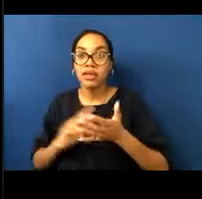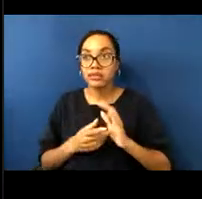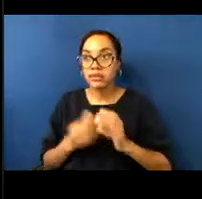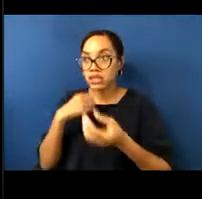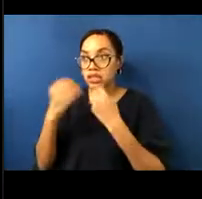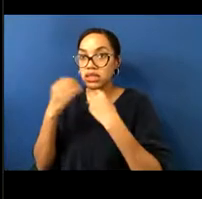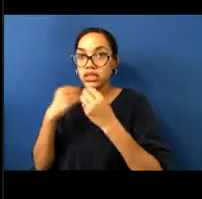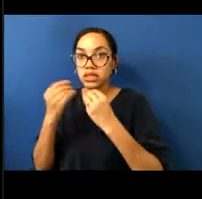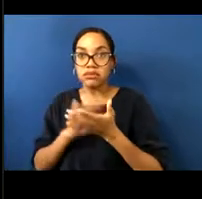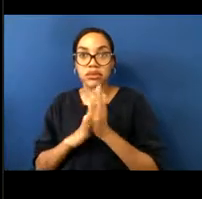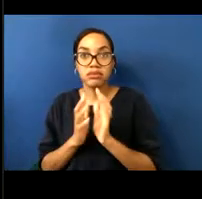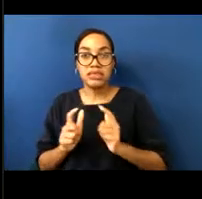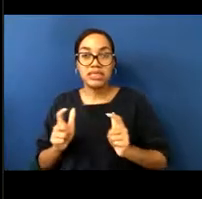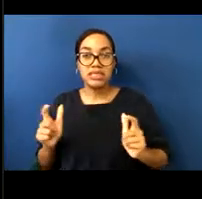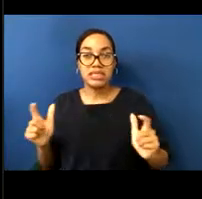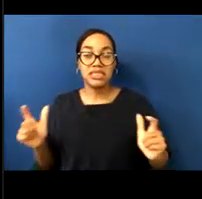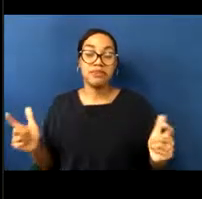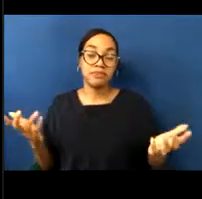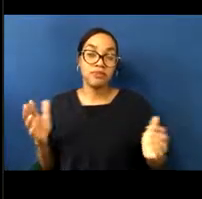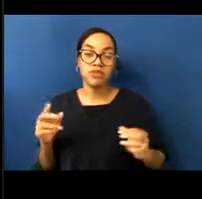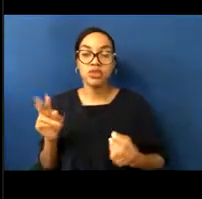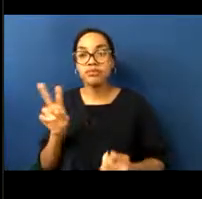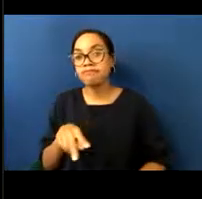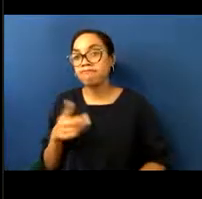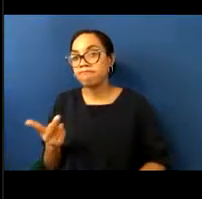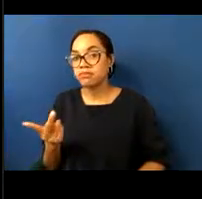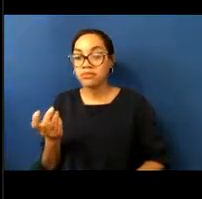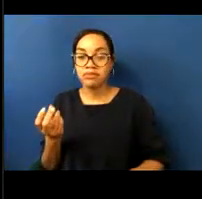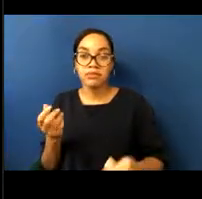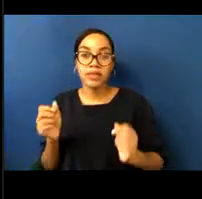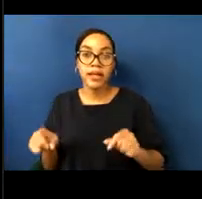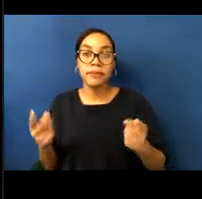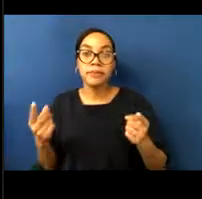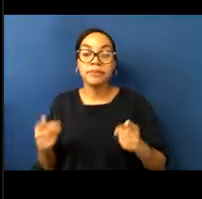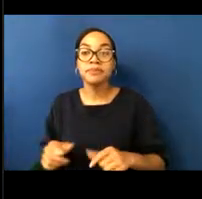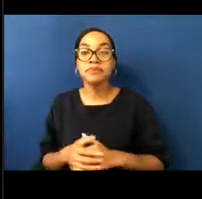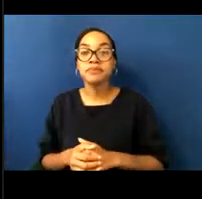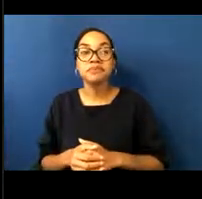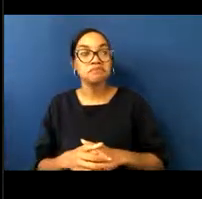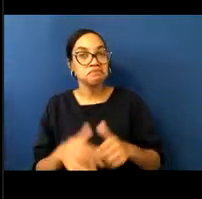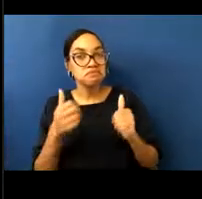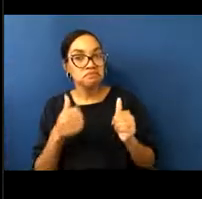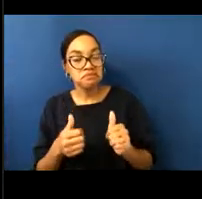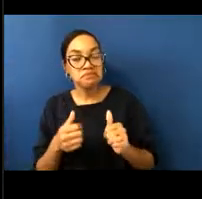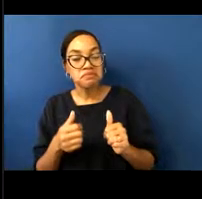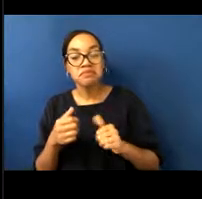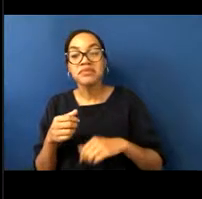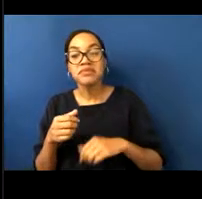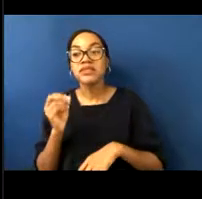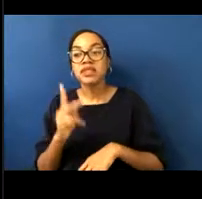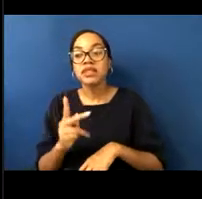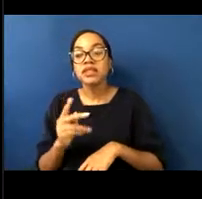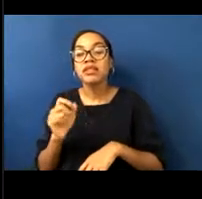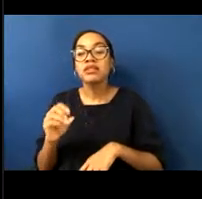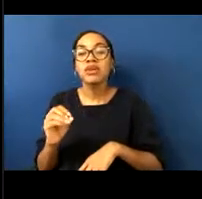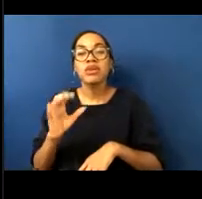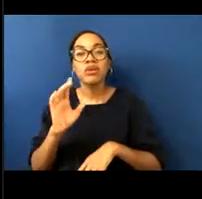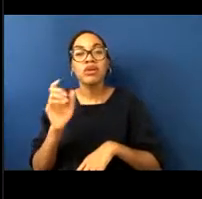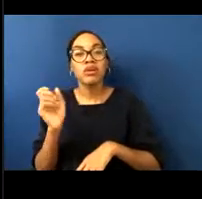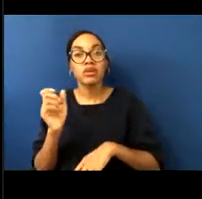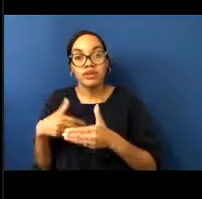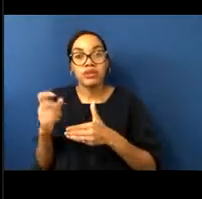Wow, cool. Great. We've got one other question. Is the very little amount of snow we get each year because of